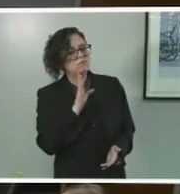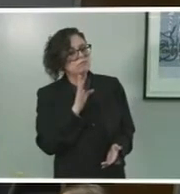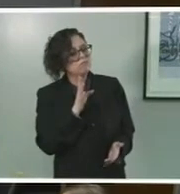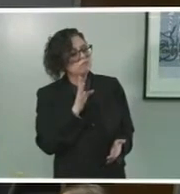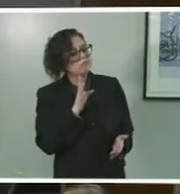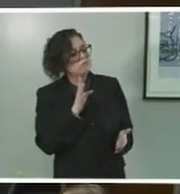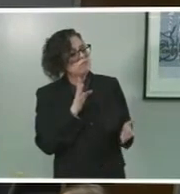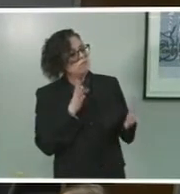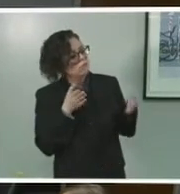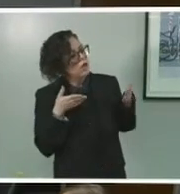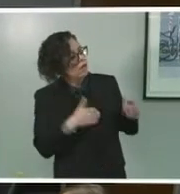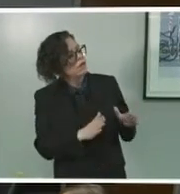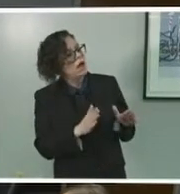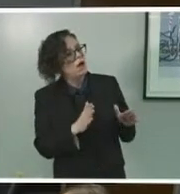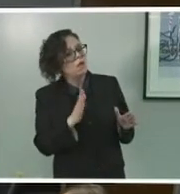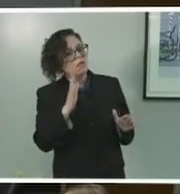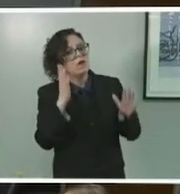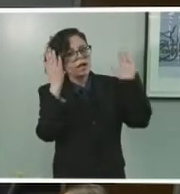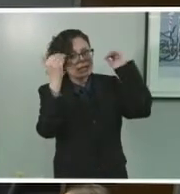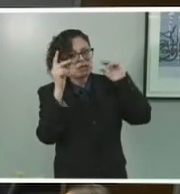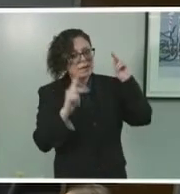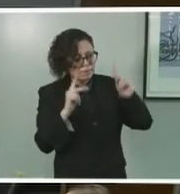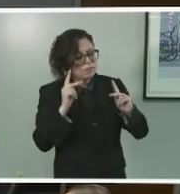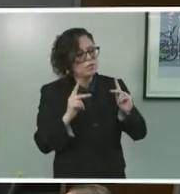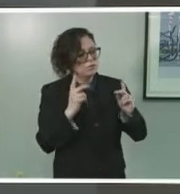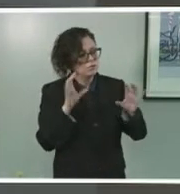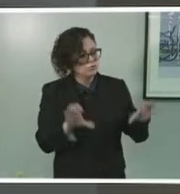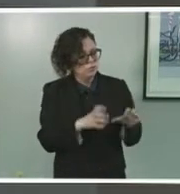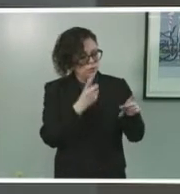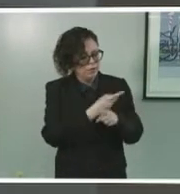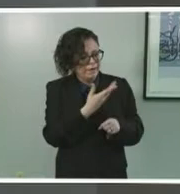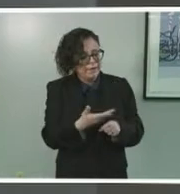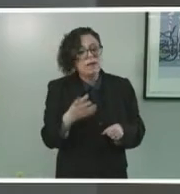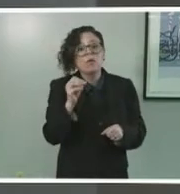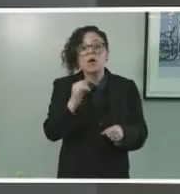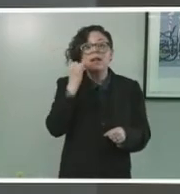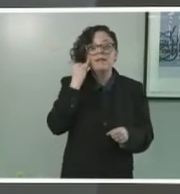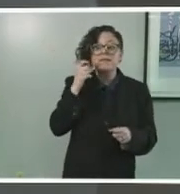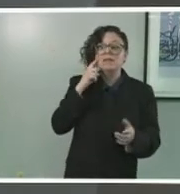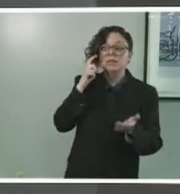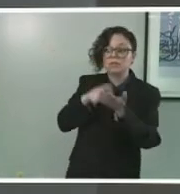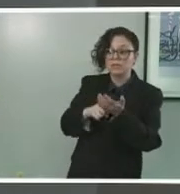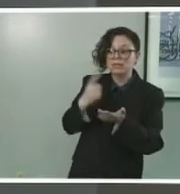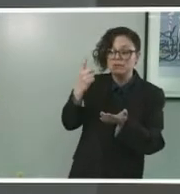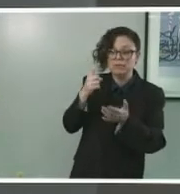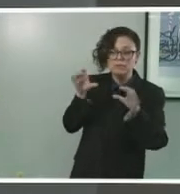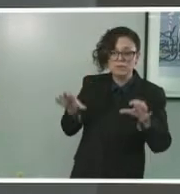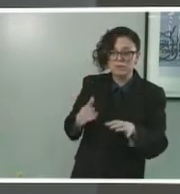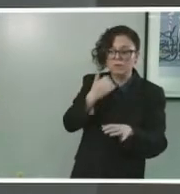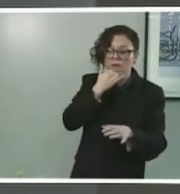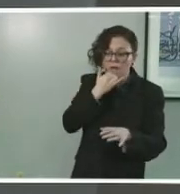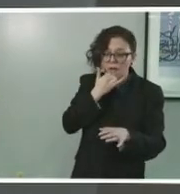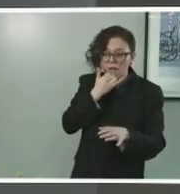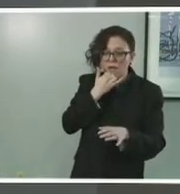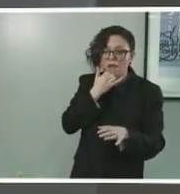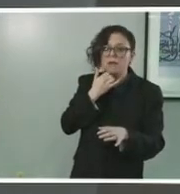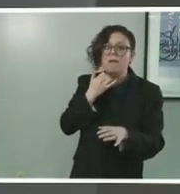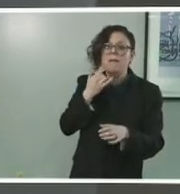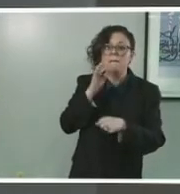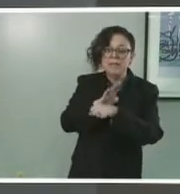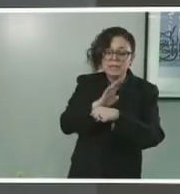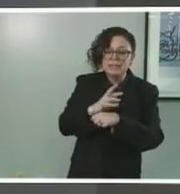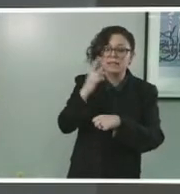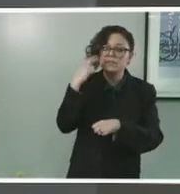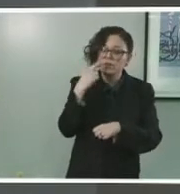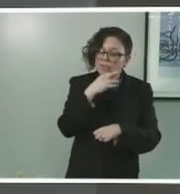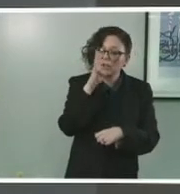and allow people to correct their mistakes. I can see a business owner, a restaurant owner, a bar owner, if he or